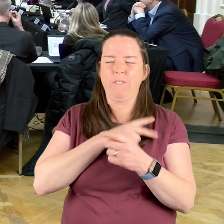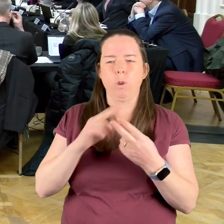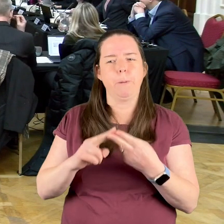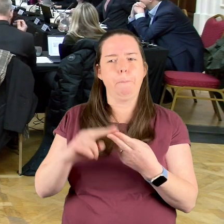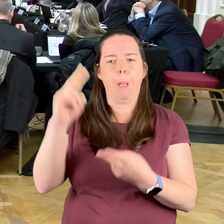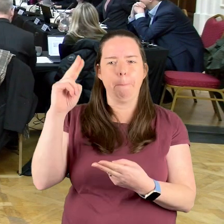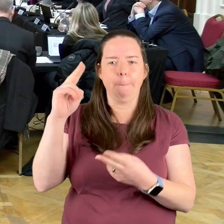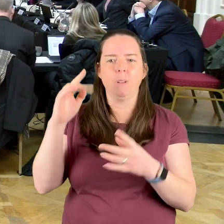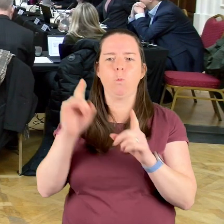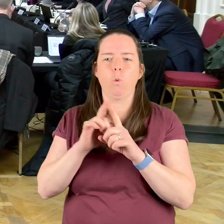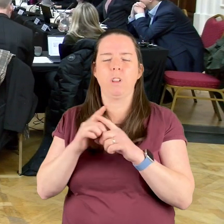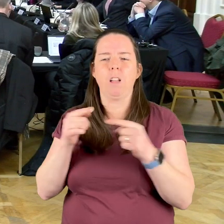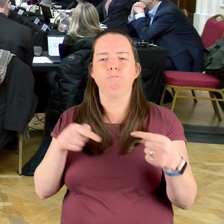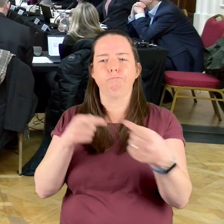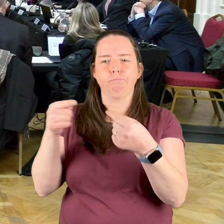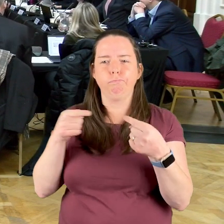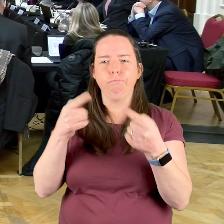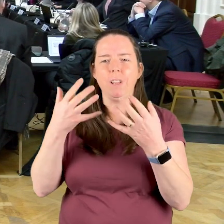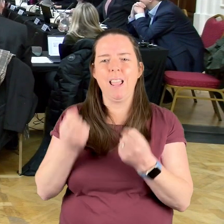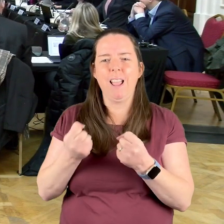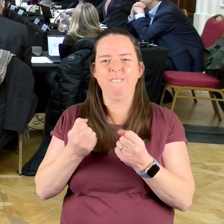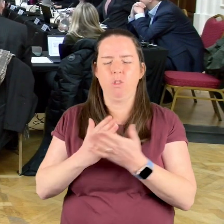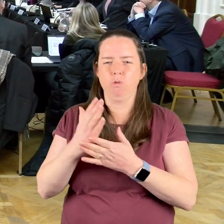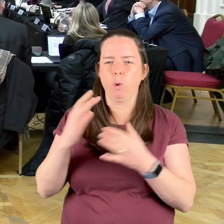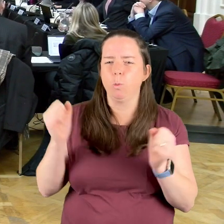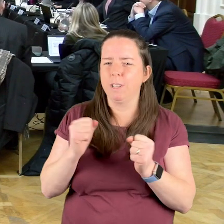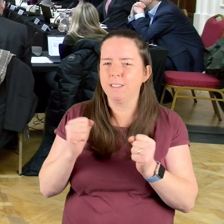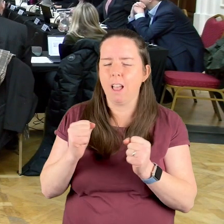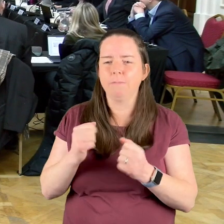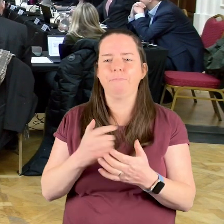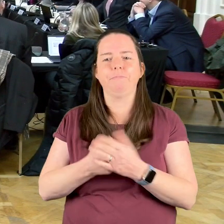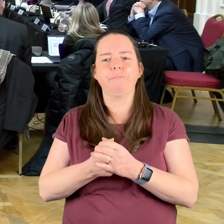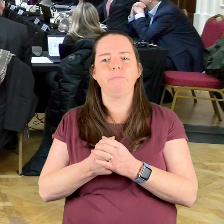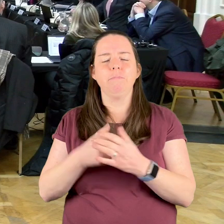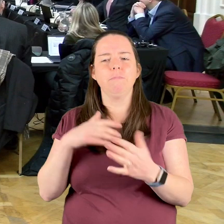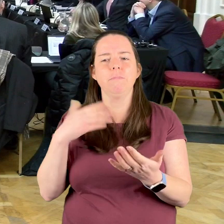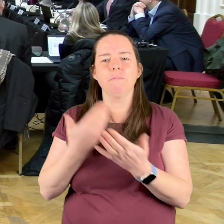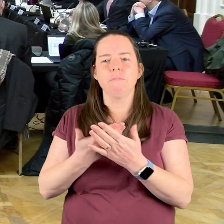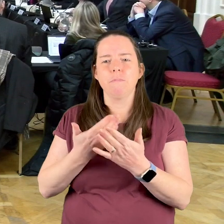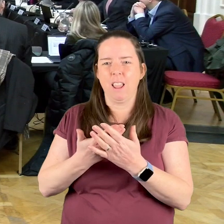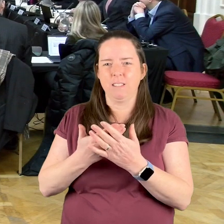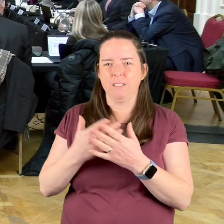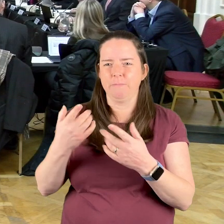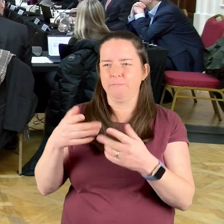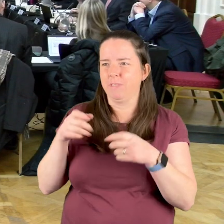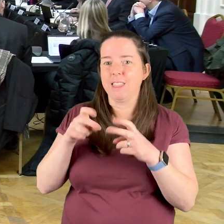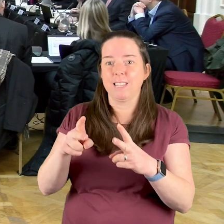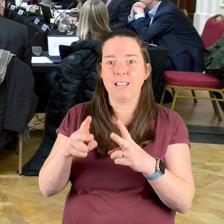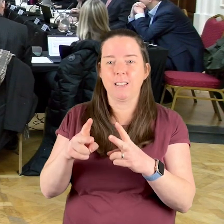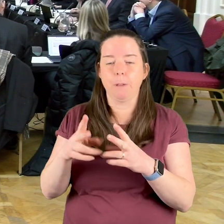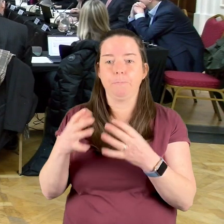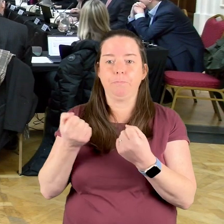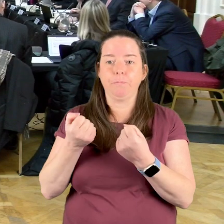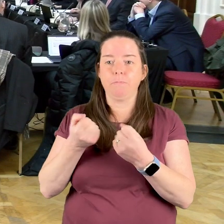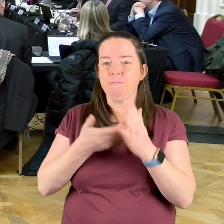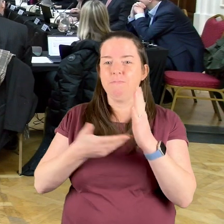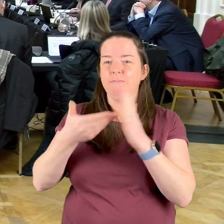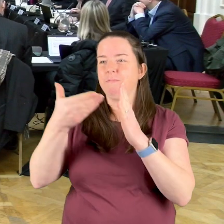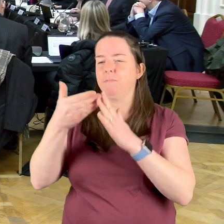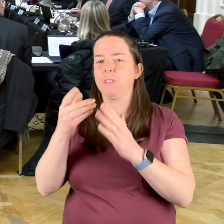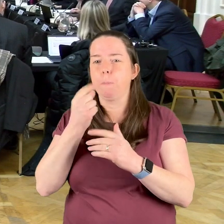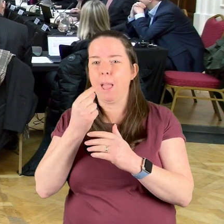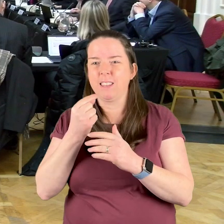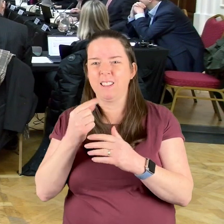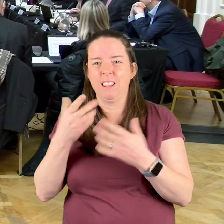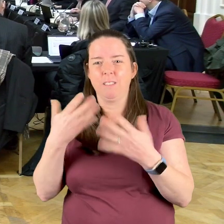also around the challenges we face during winter and the demand that is being put upon us as a system and the additional capacity that